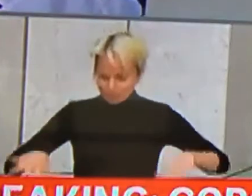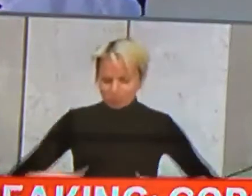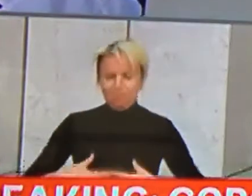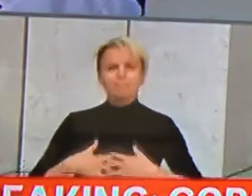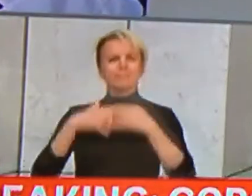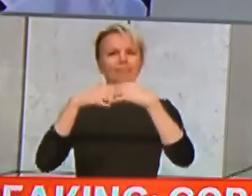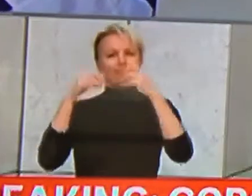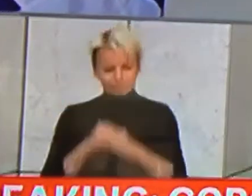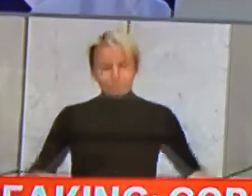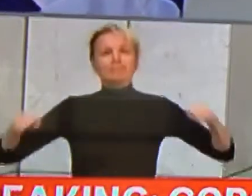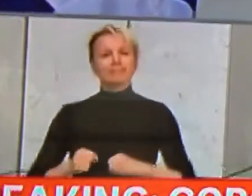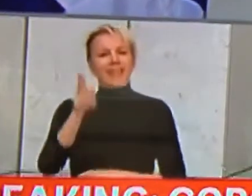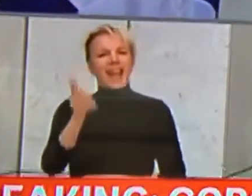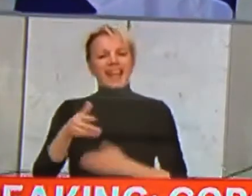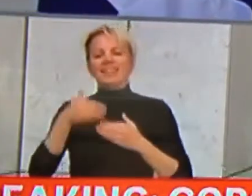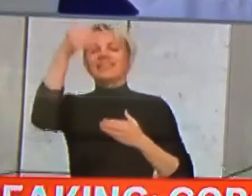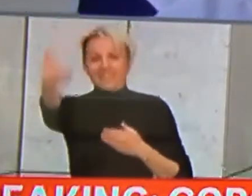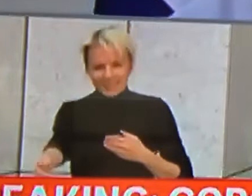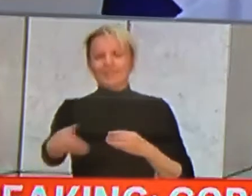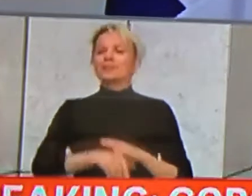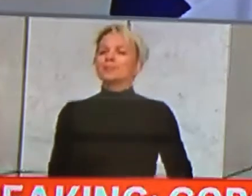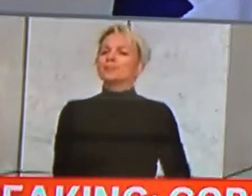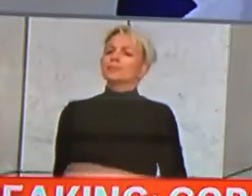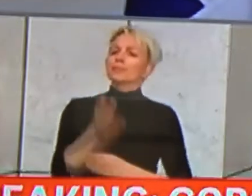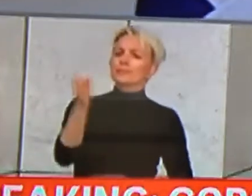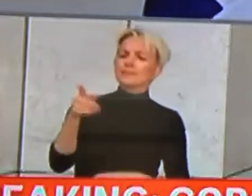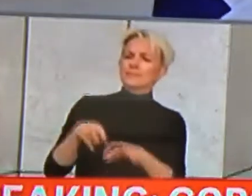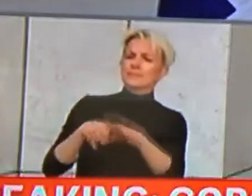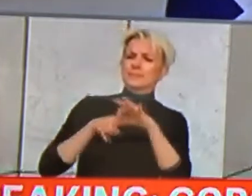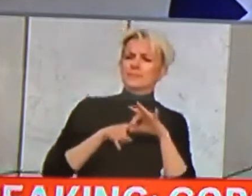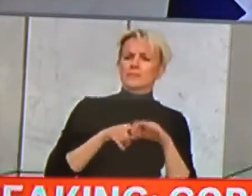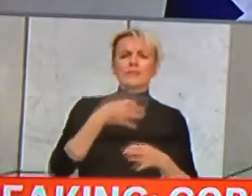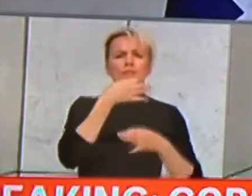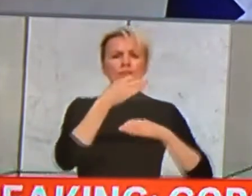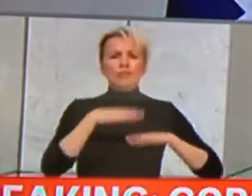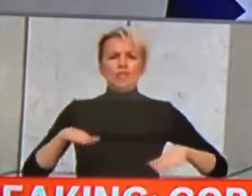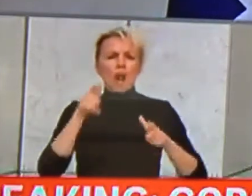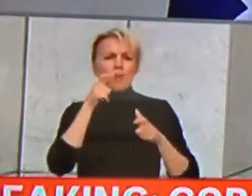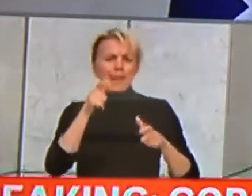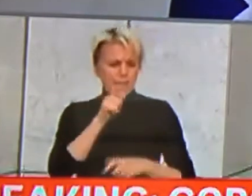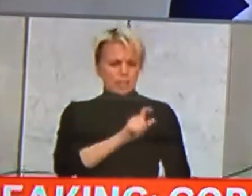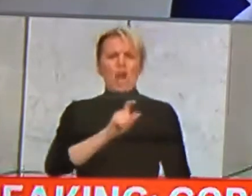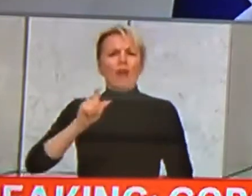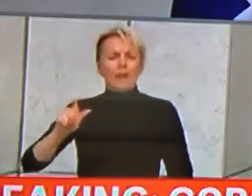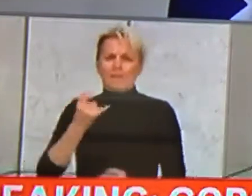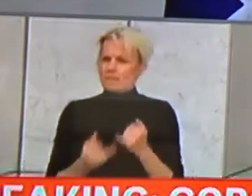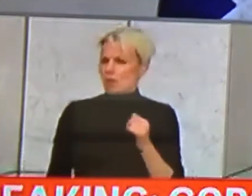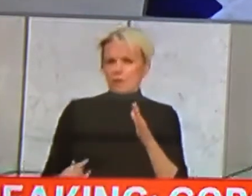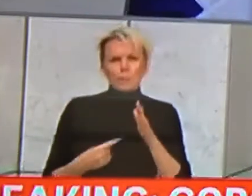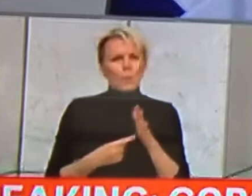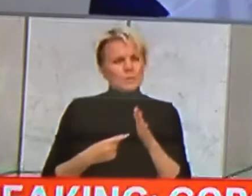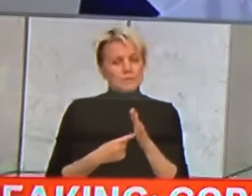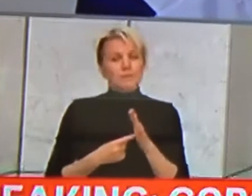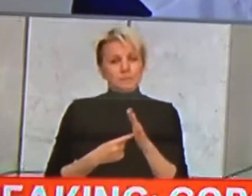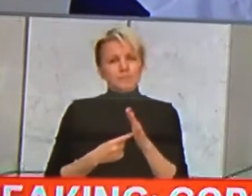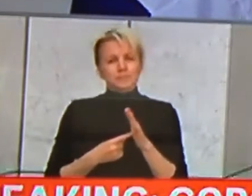forward strongly. Yeah, sorry Sam, yep. Childcare is obviously very important to that. You have a situation at the moment where parents are paying